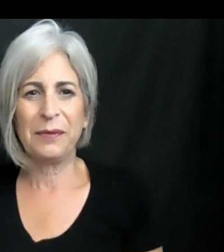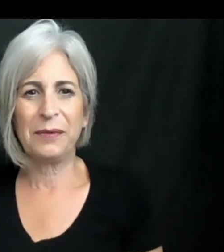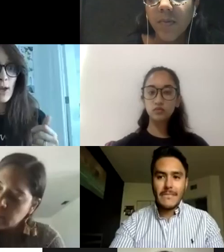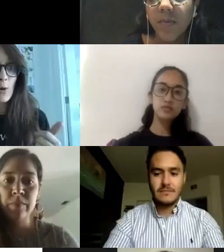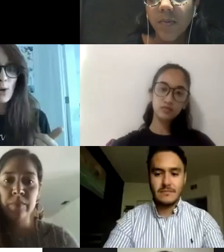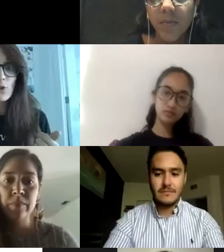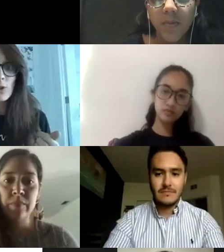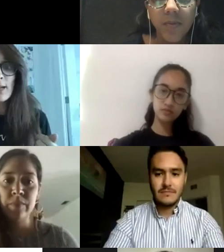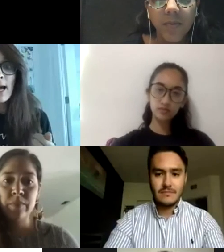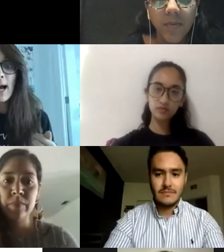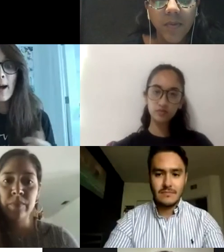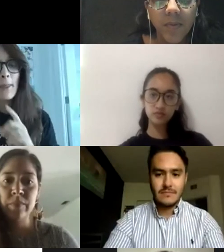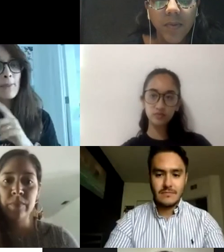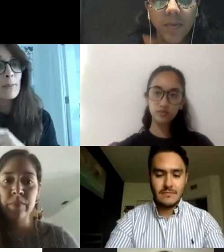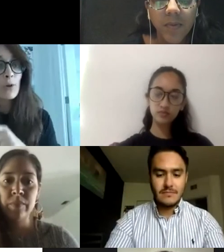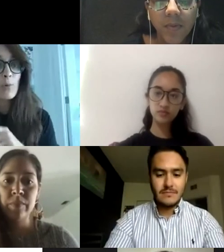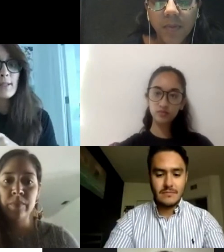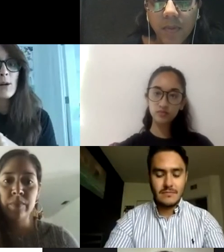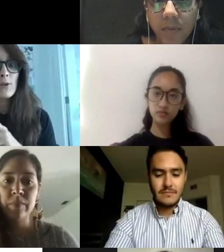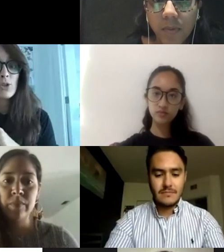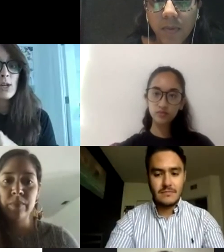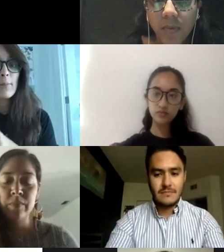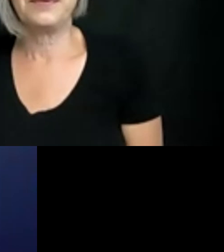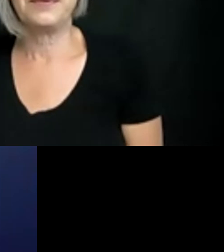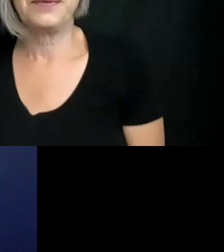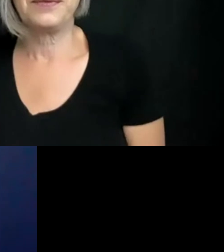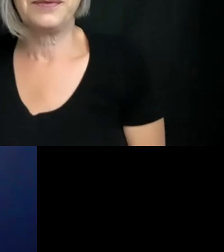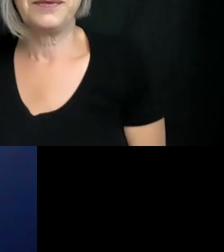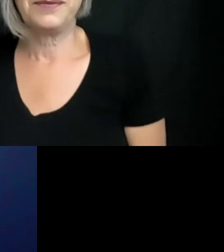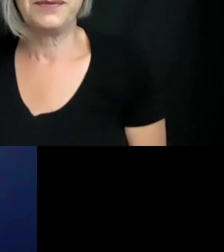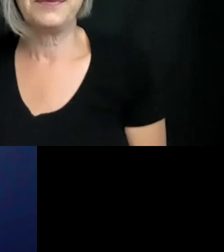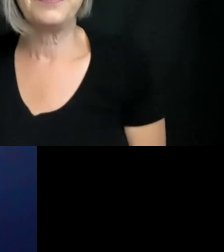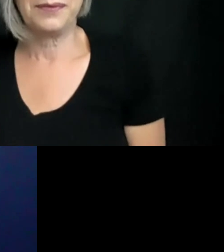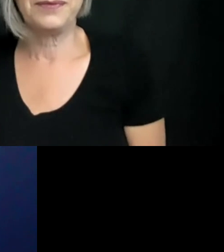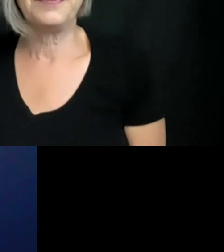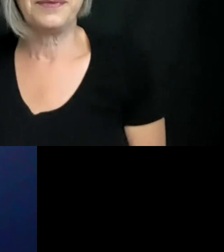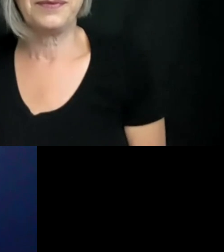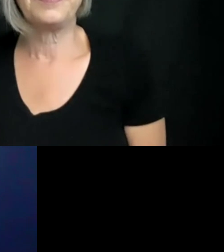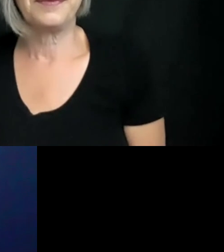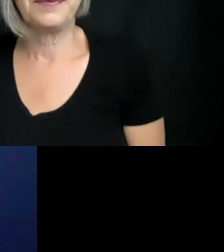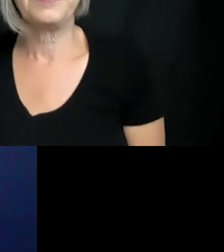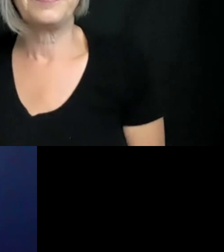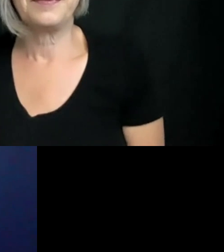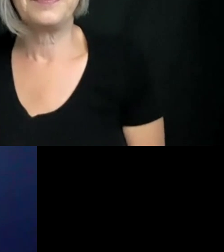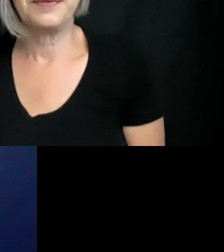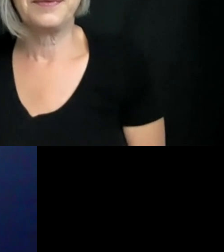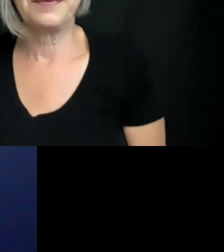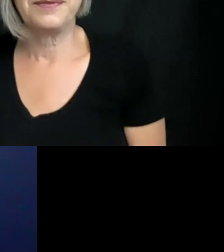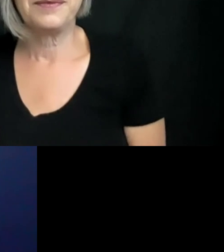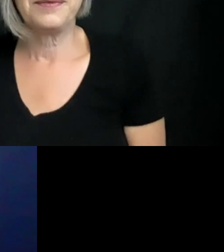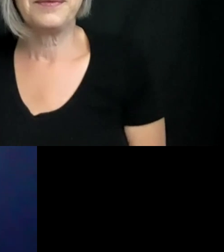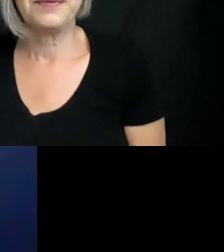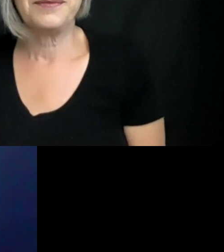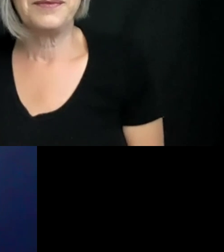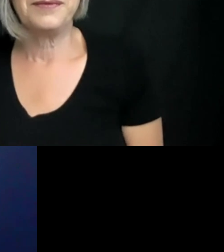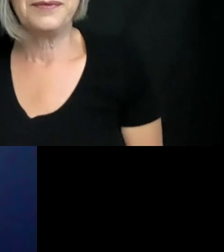to answer that question, and then I'm going to write down in the chat Mark's email again. And then just to remind you that